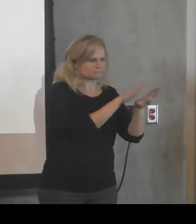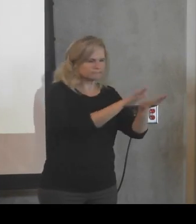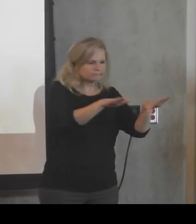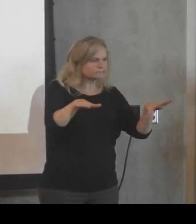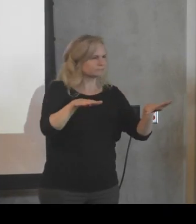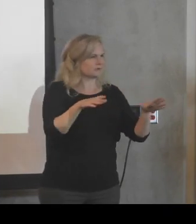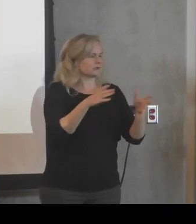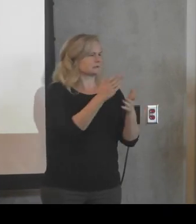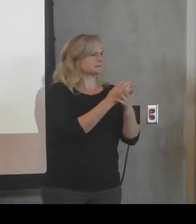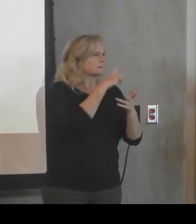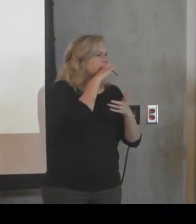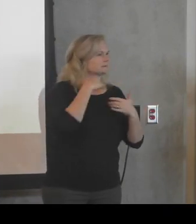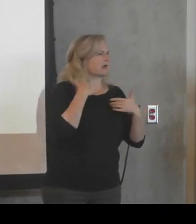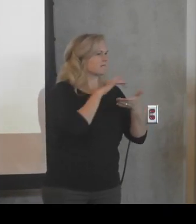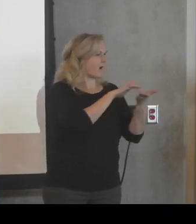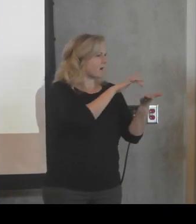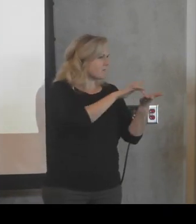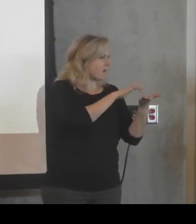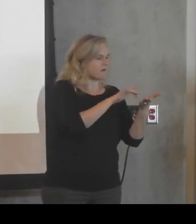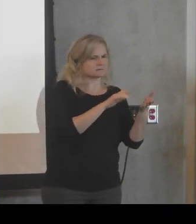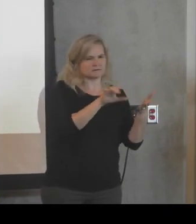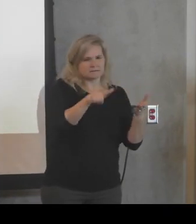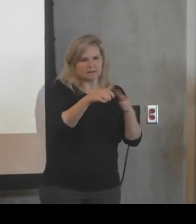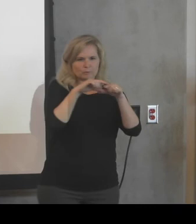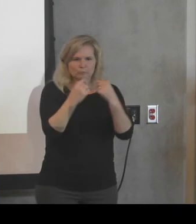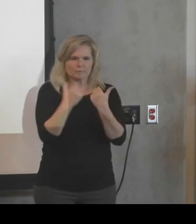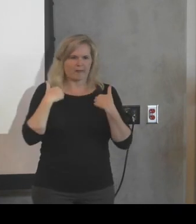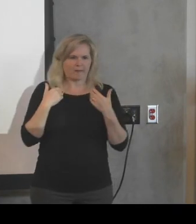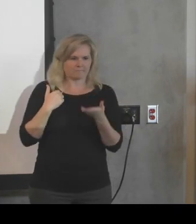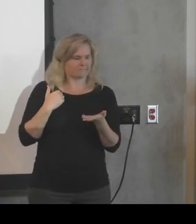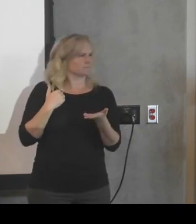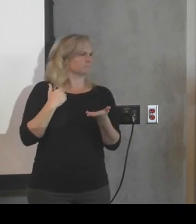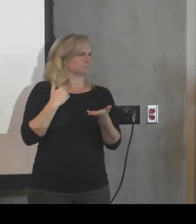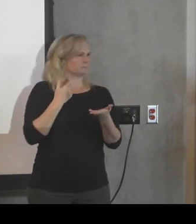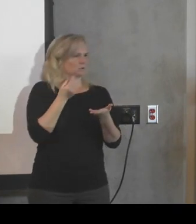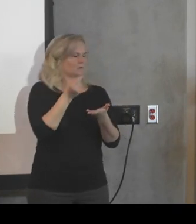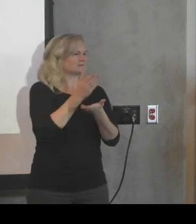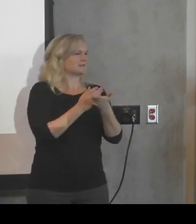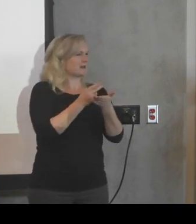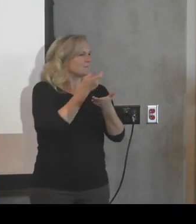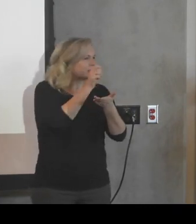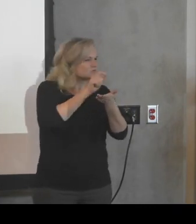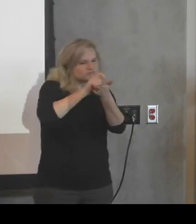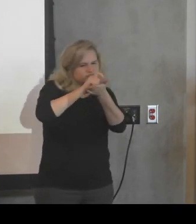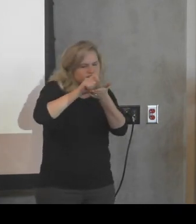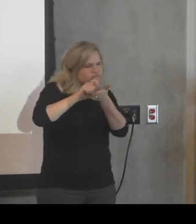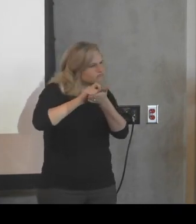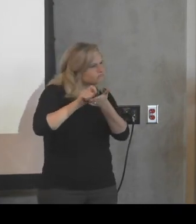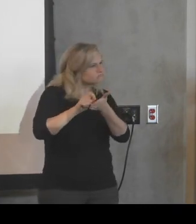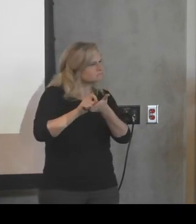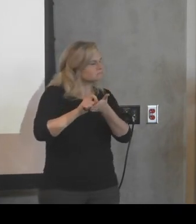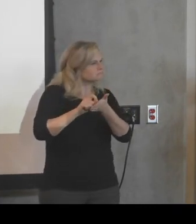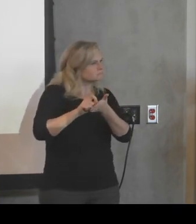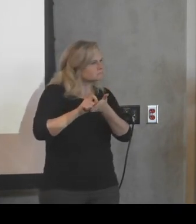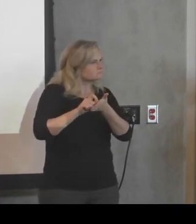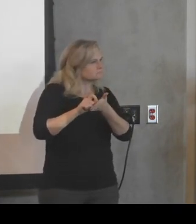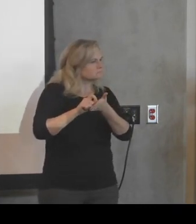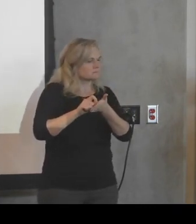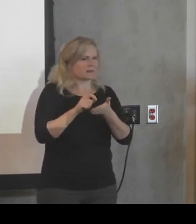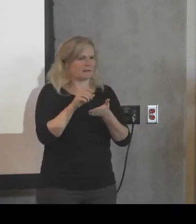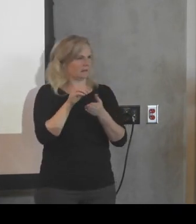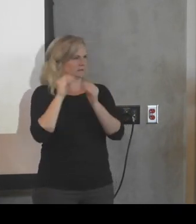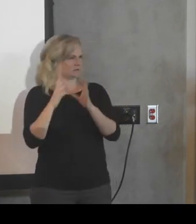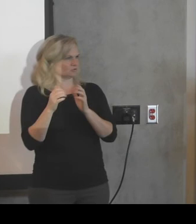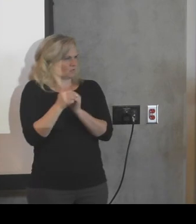their iPads, another group of kids maybe doing some pencil writing activities, the teachers at another